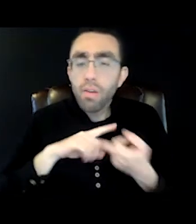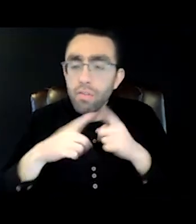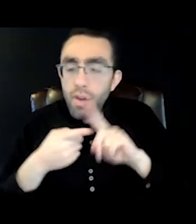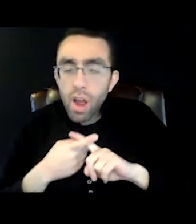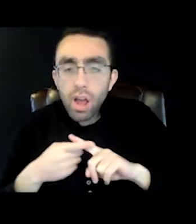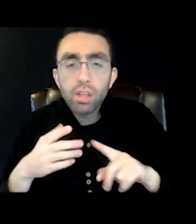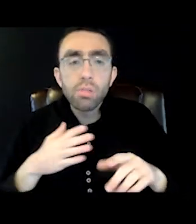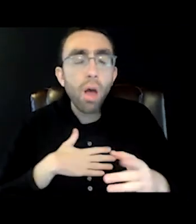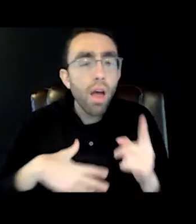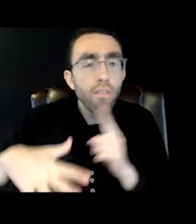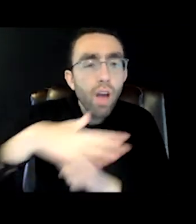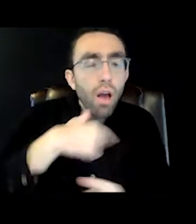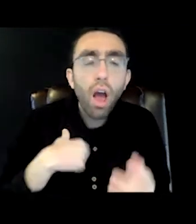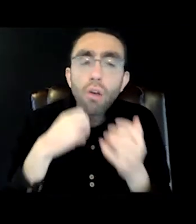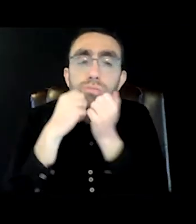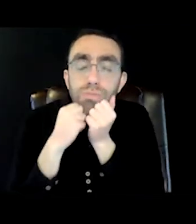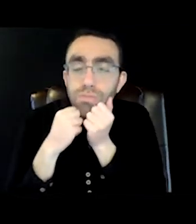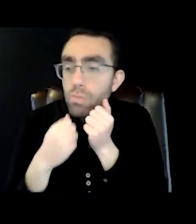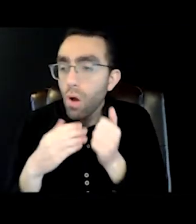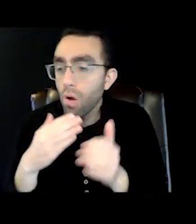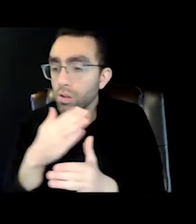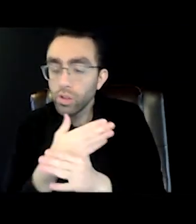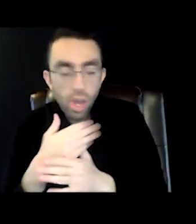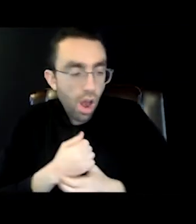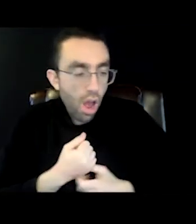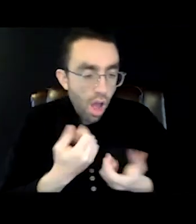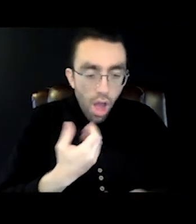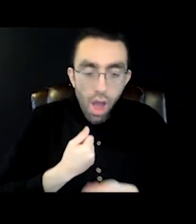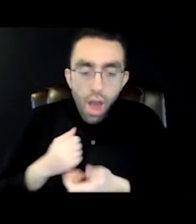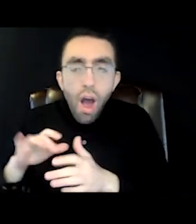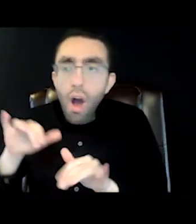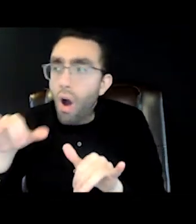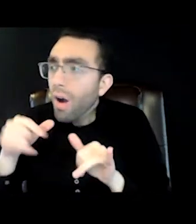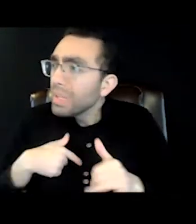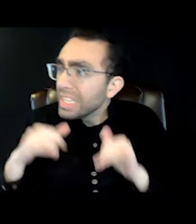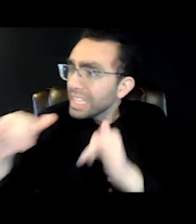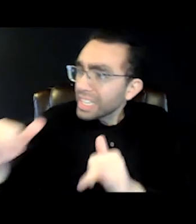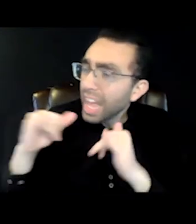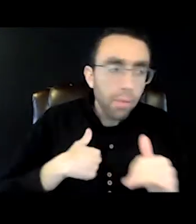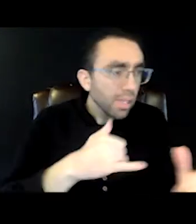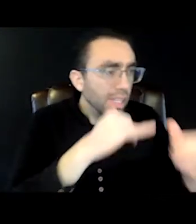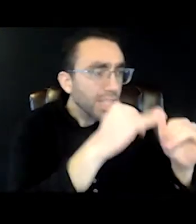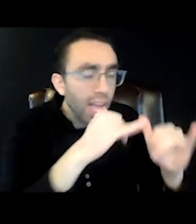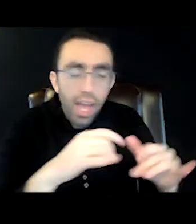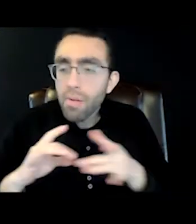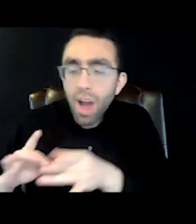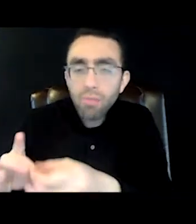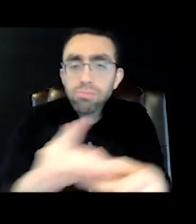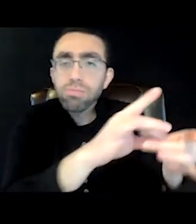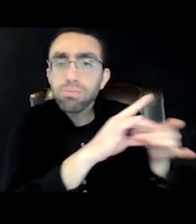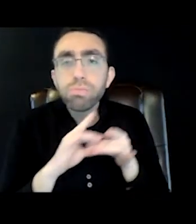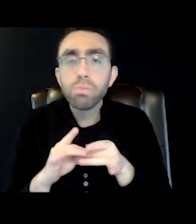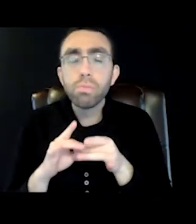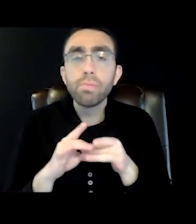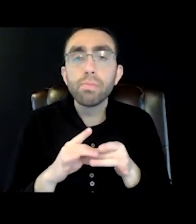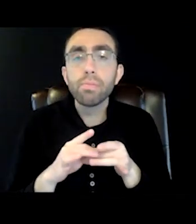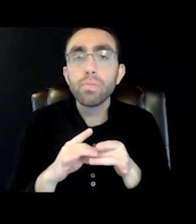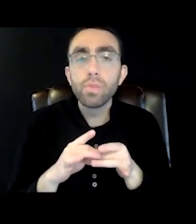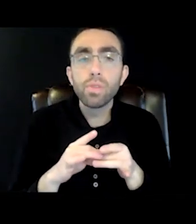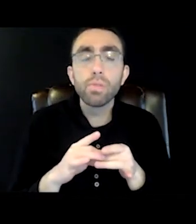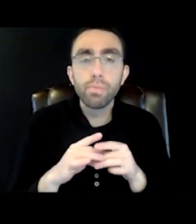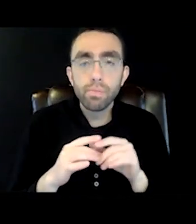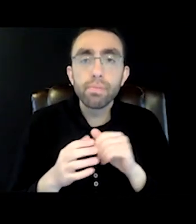maybe fear for the future or hope for the future. Those are things that we can connect to, regardless if we've had, you know, a